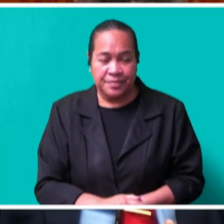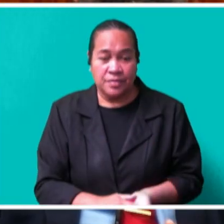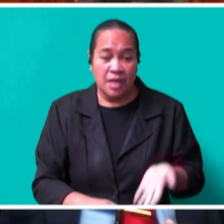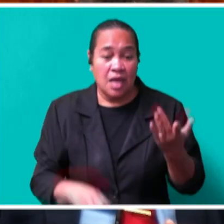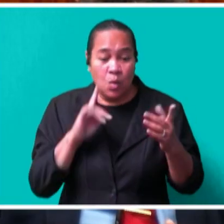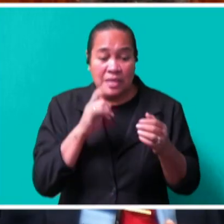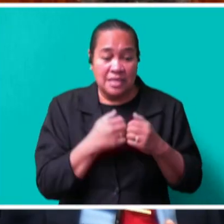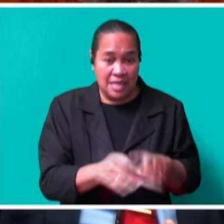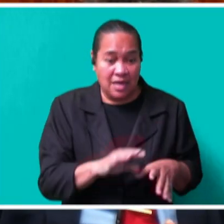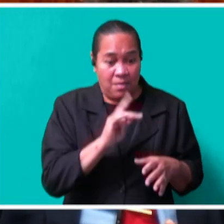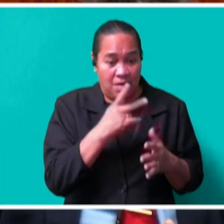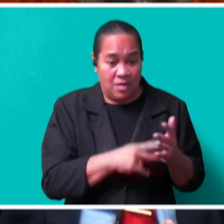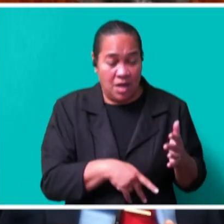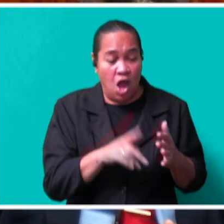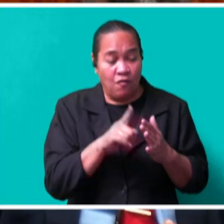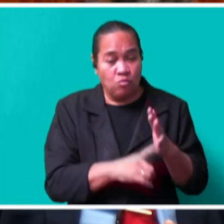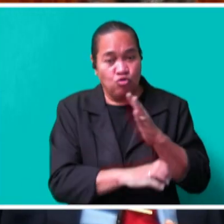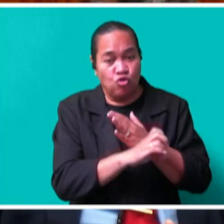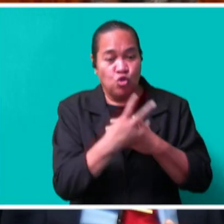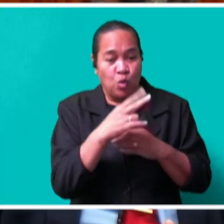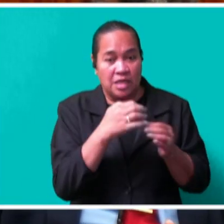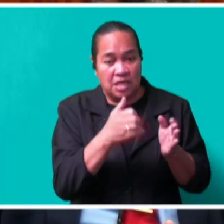June 2026 through to June